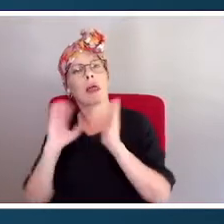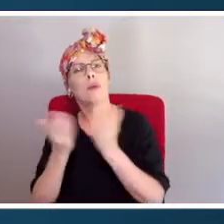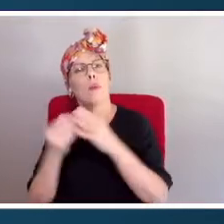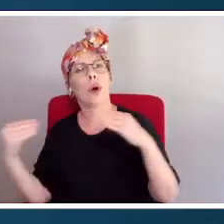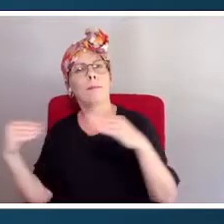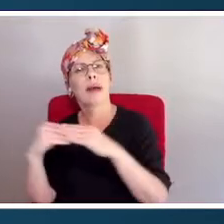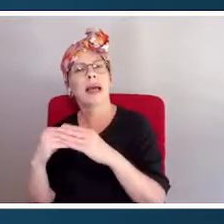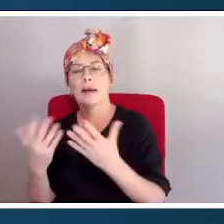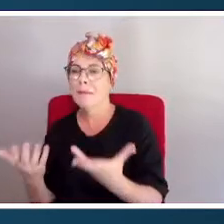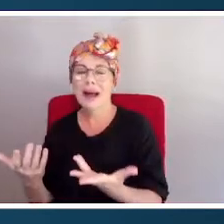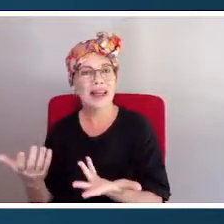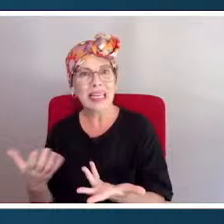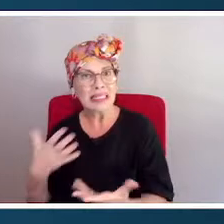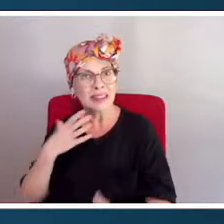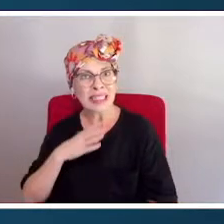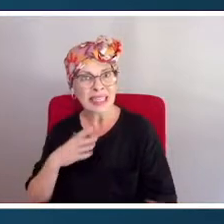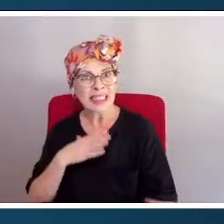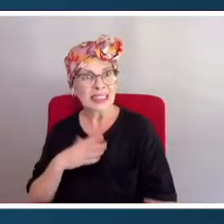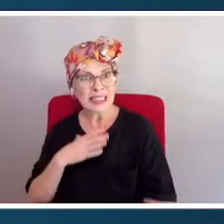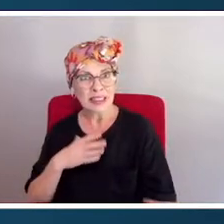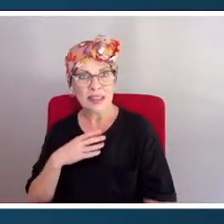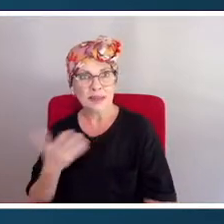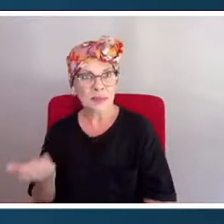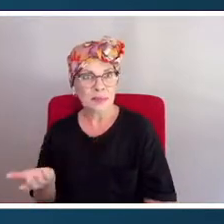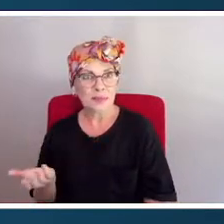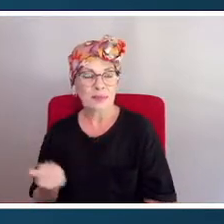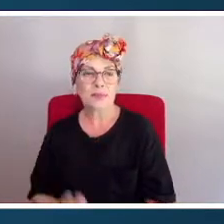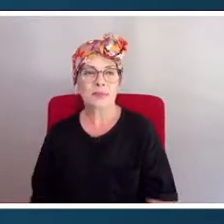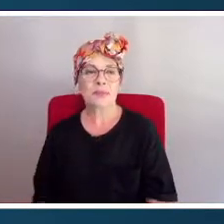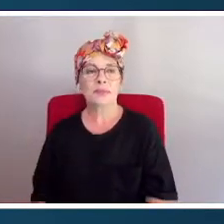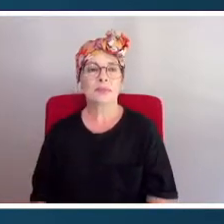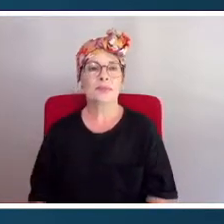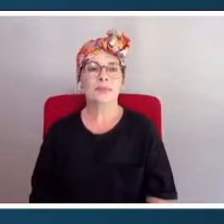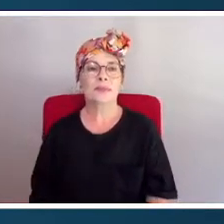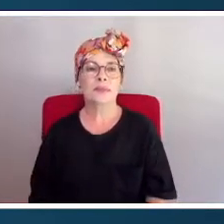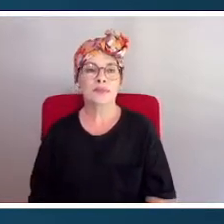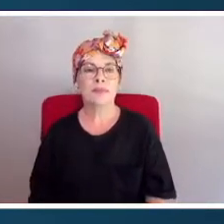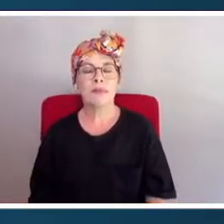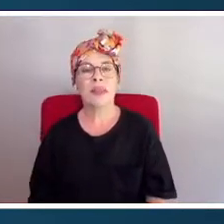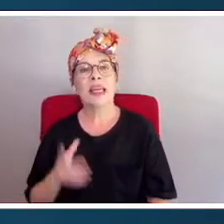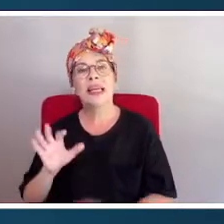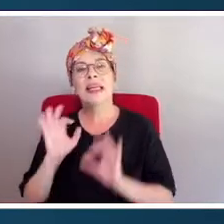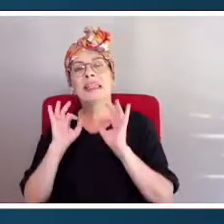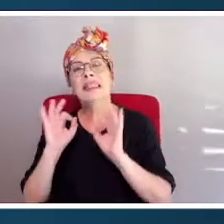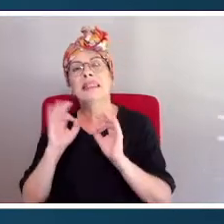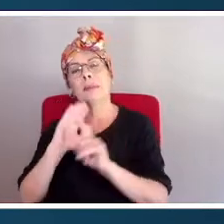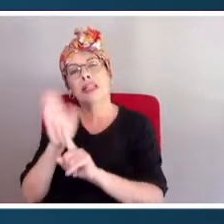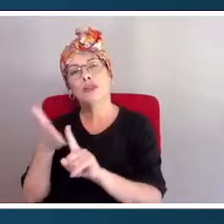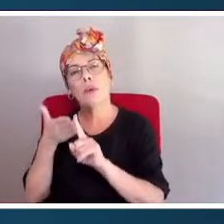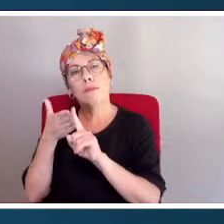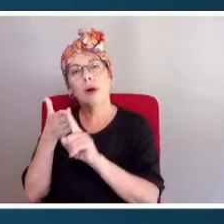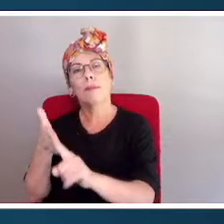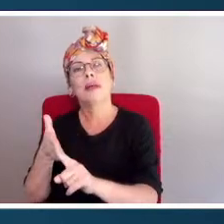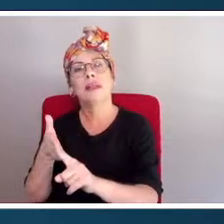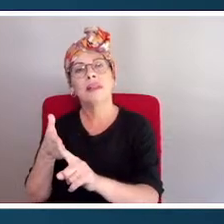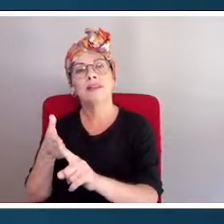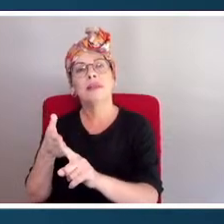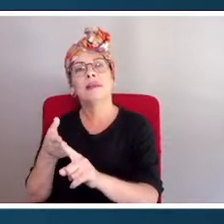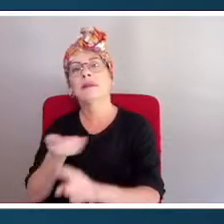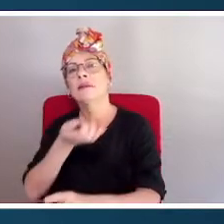done. All special purpose small state funds need to have three crucial